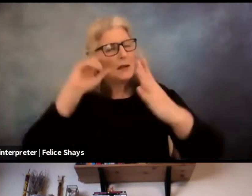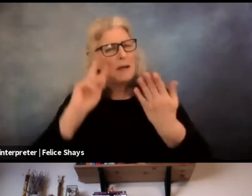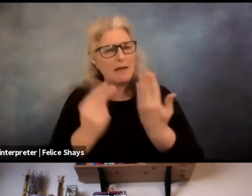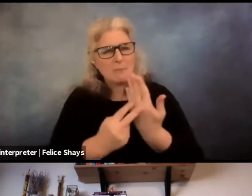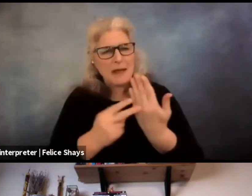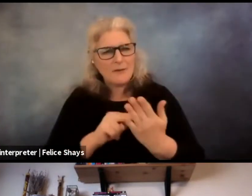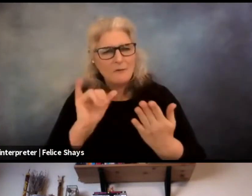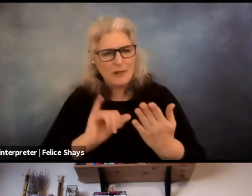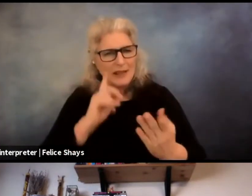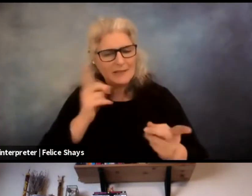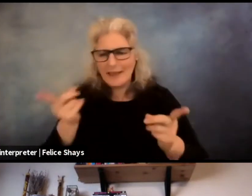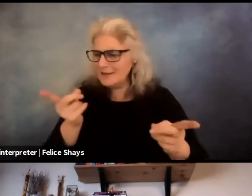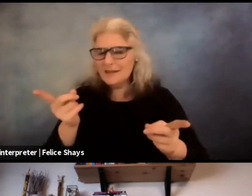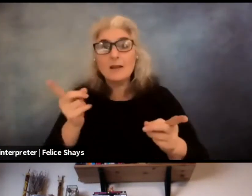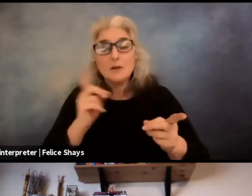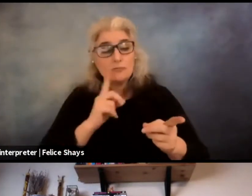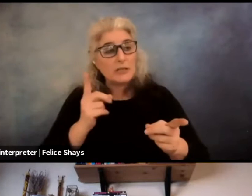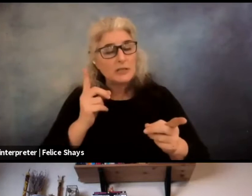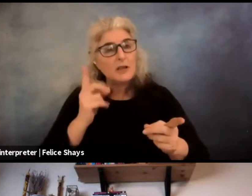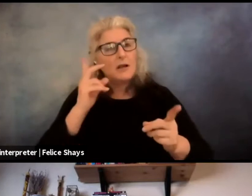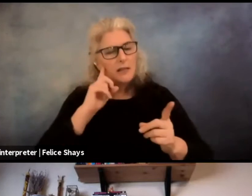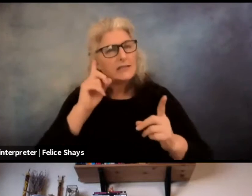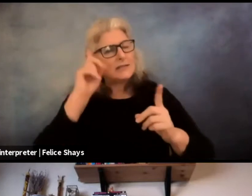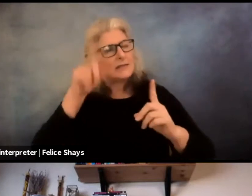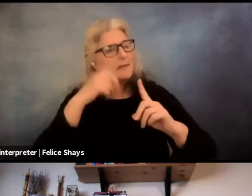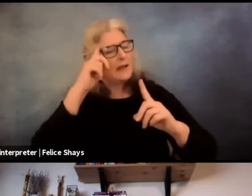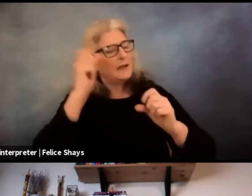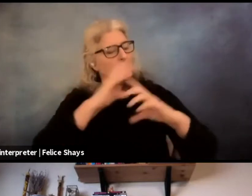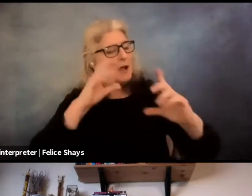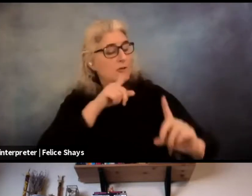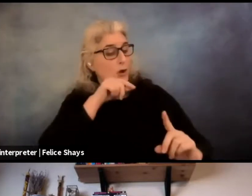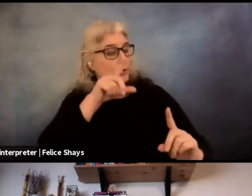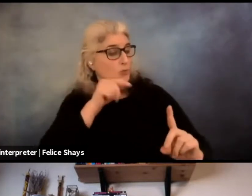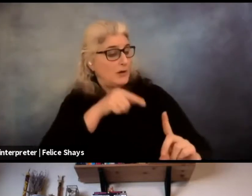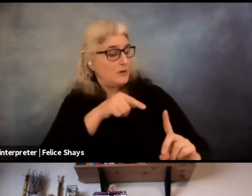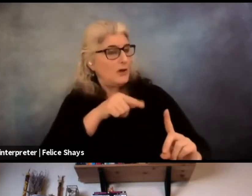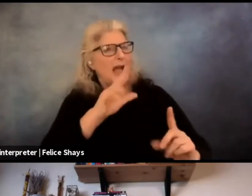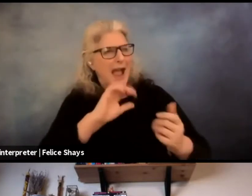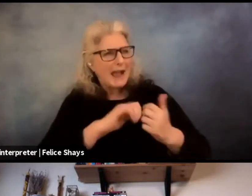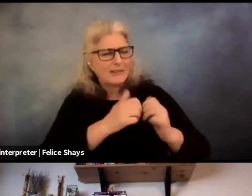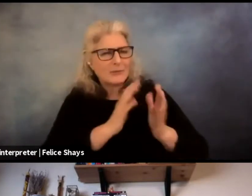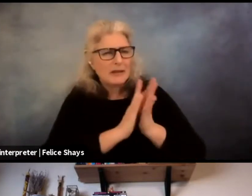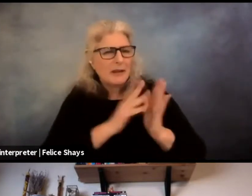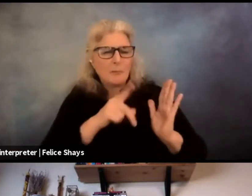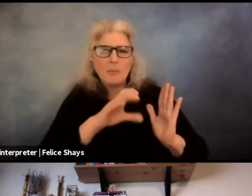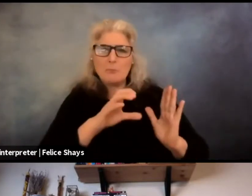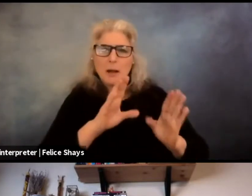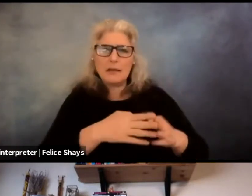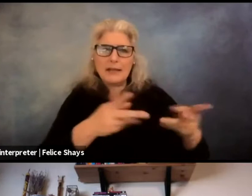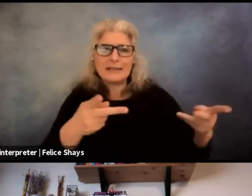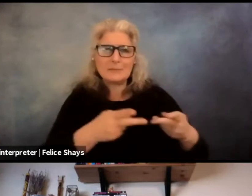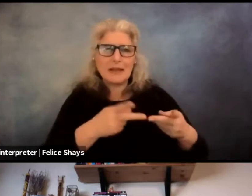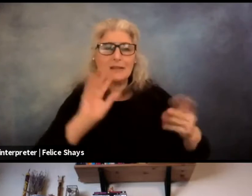what makes Twitter as a public space so significantly different from the park the park I